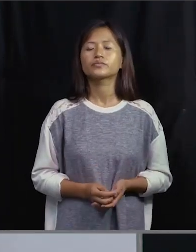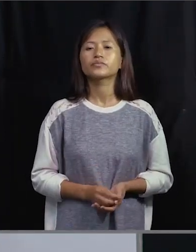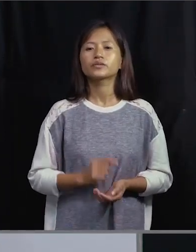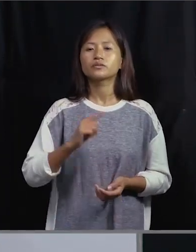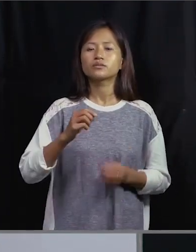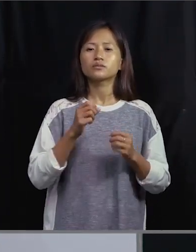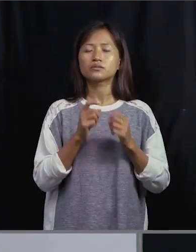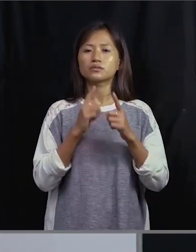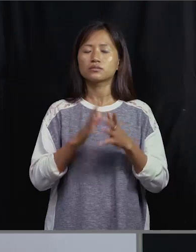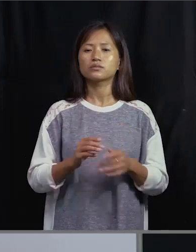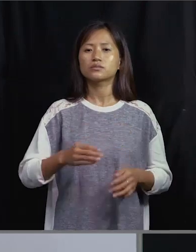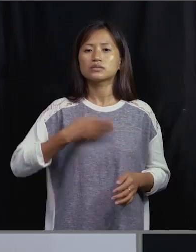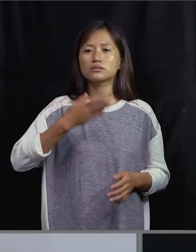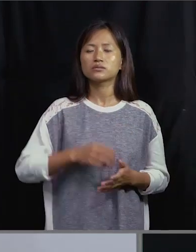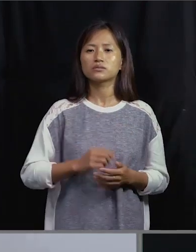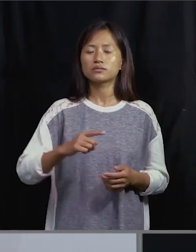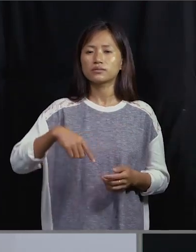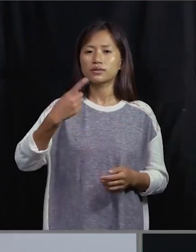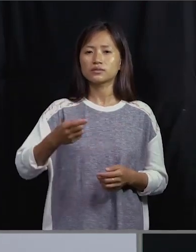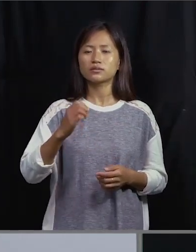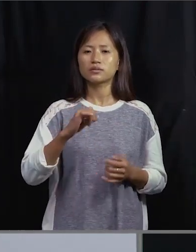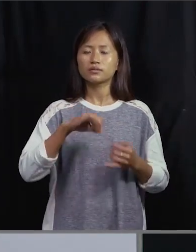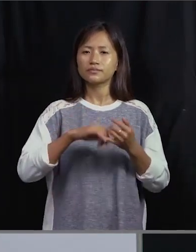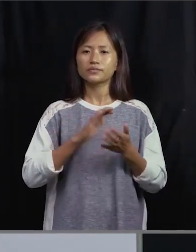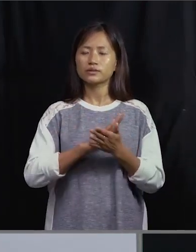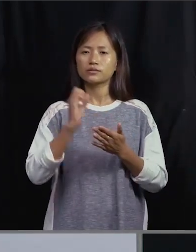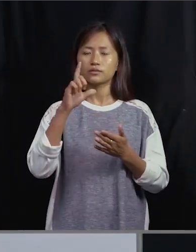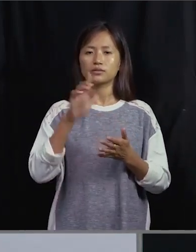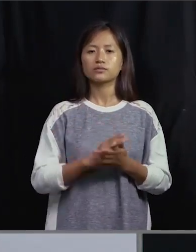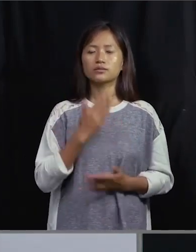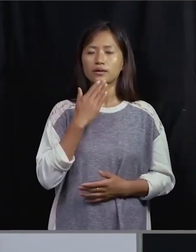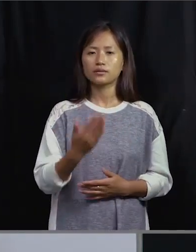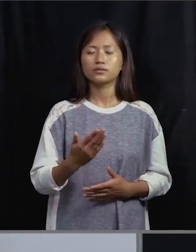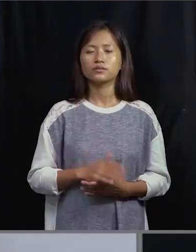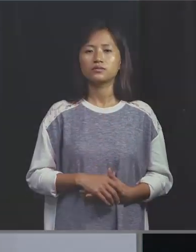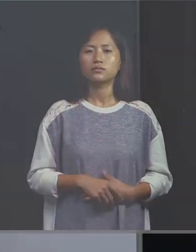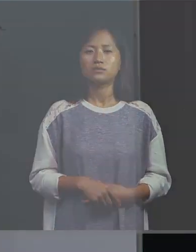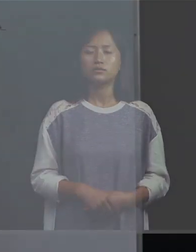only in the next session. With this, I wind up my session for now. Thank you.